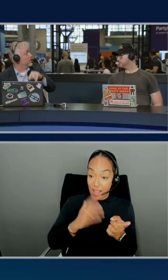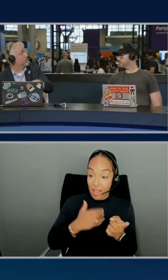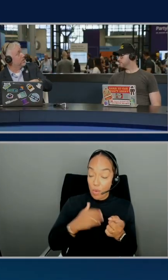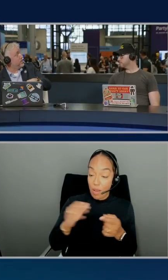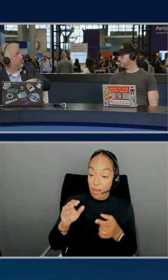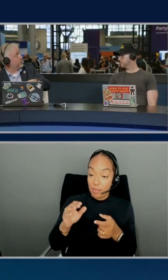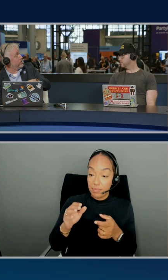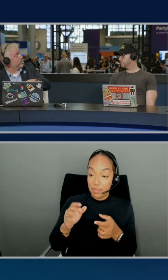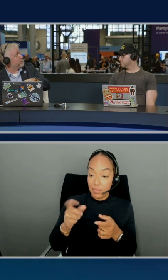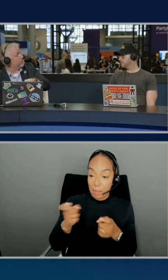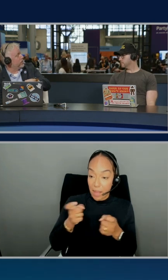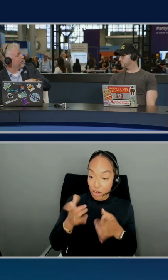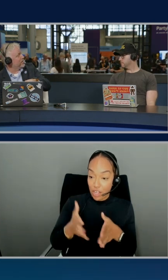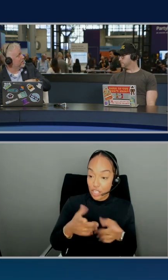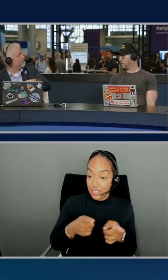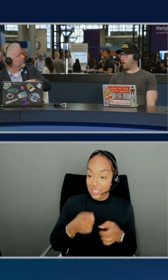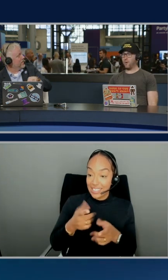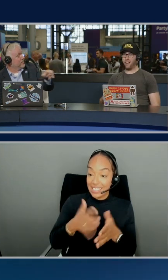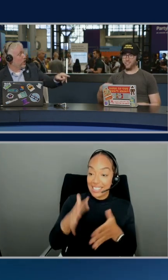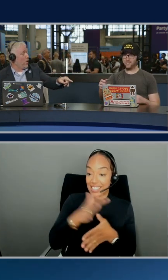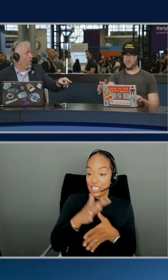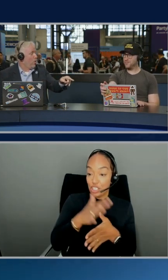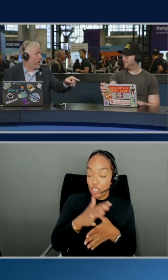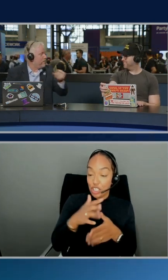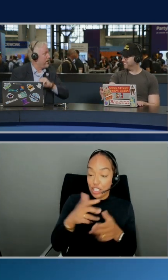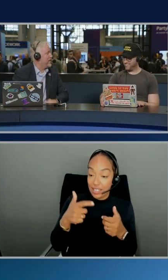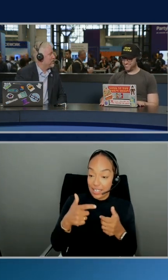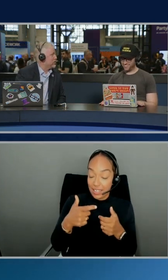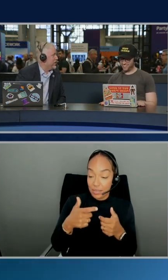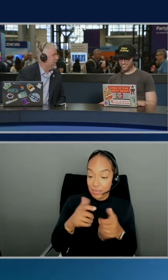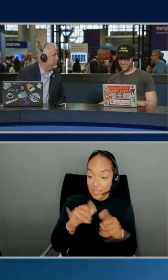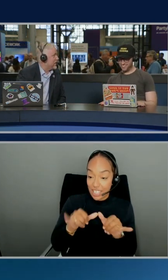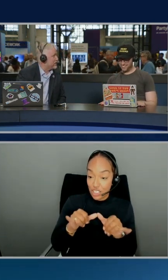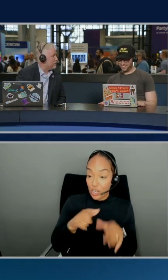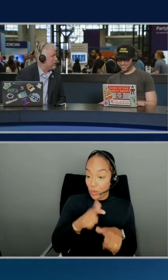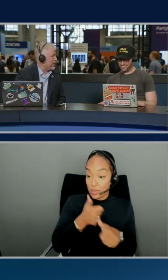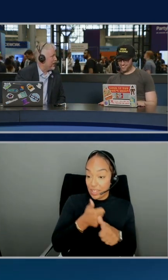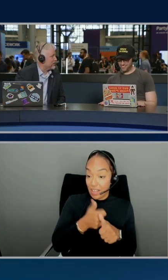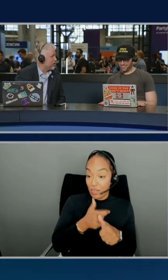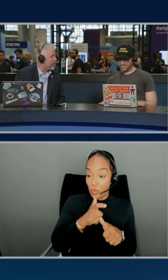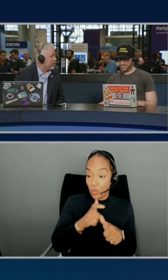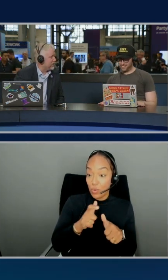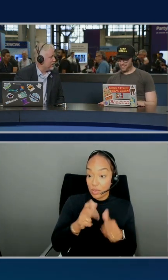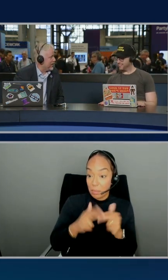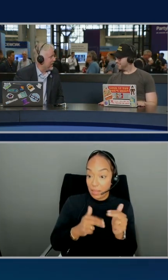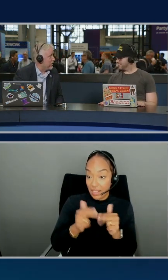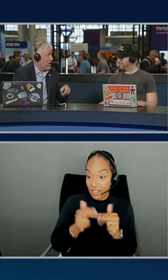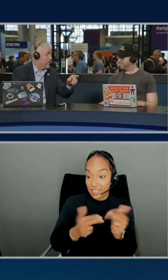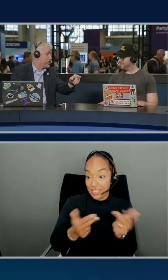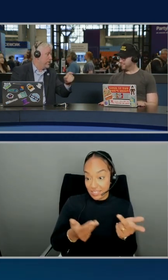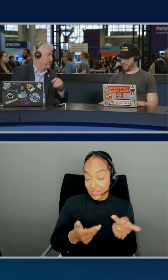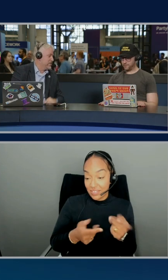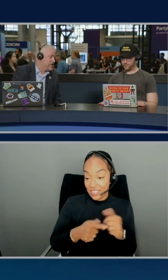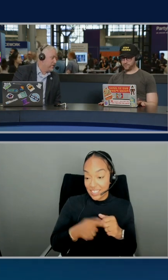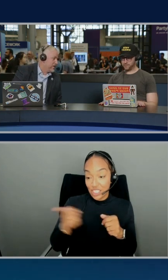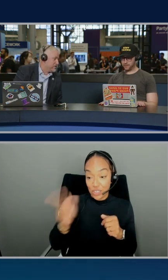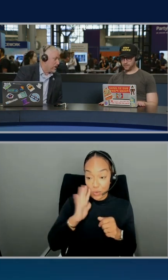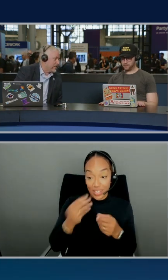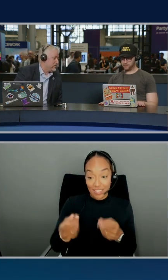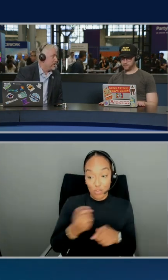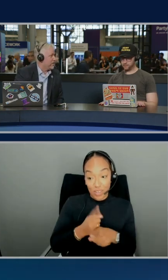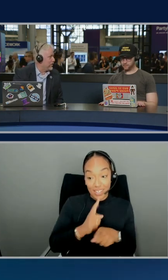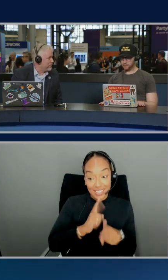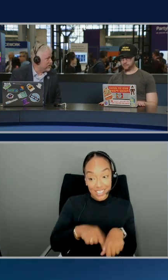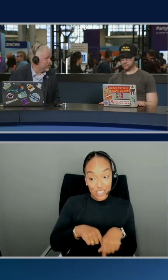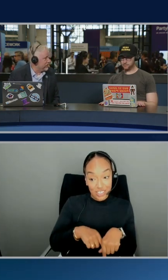one of the senior engineers that built this. Oh, wow. So cool. whatever answer she gives, that's going to be the right answer. I guarantee you that. Sabojit's on there as